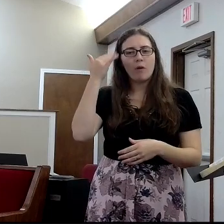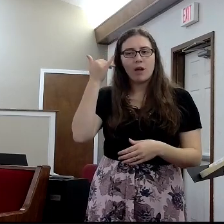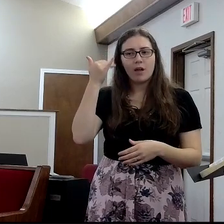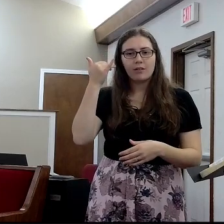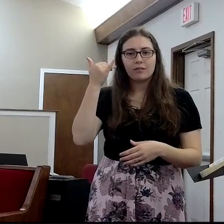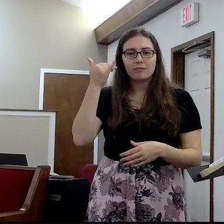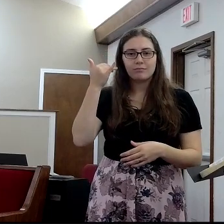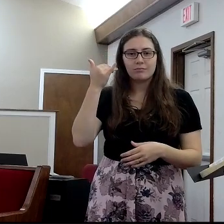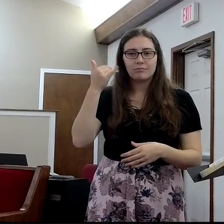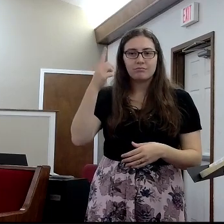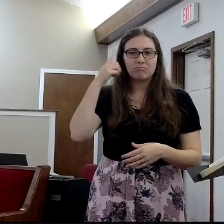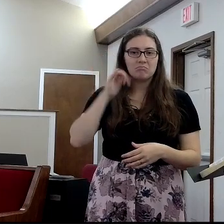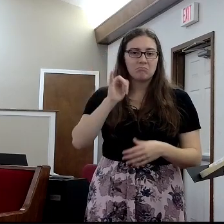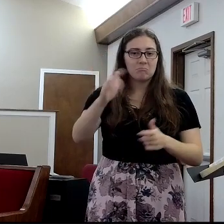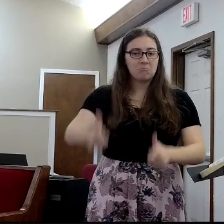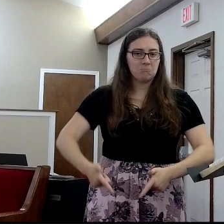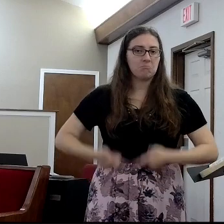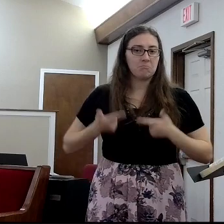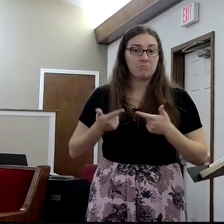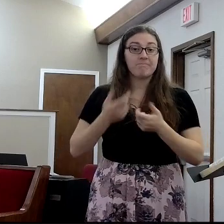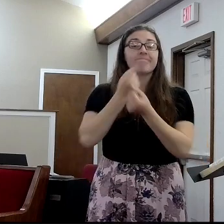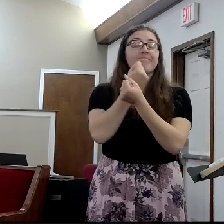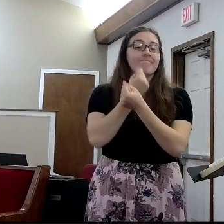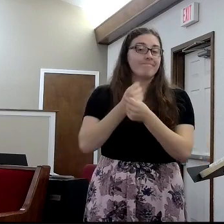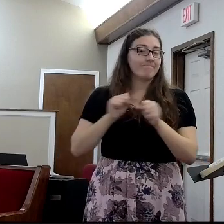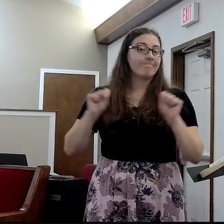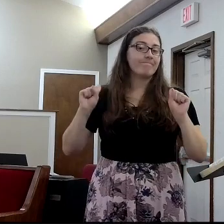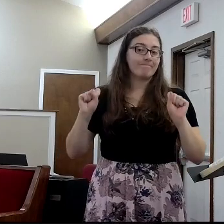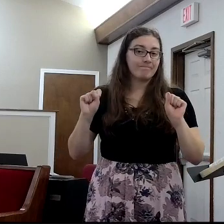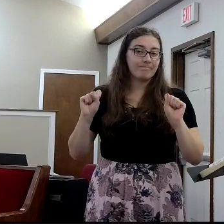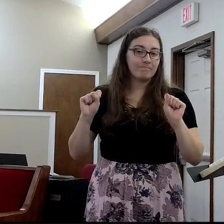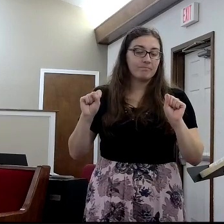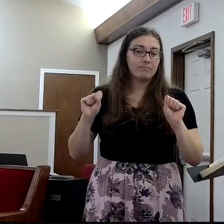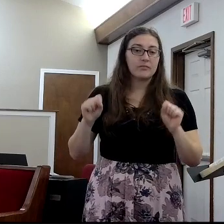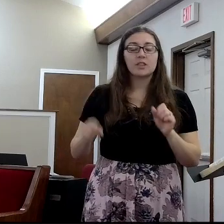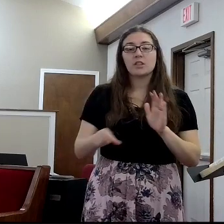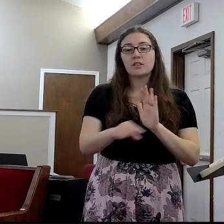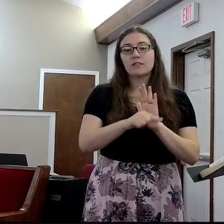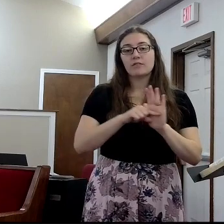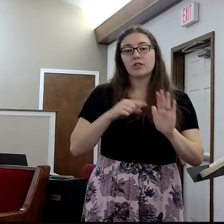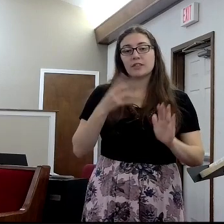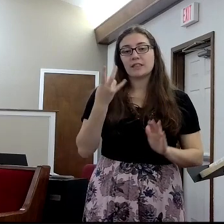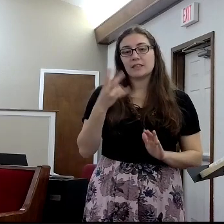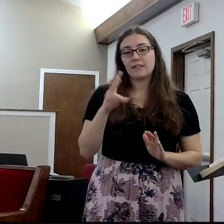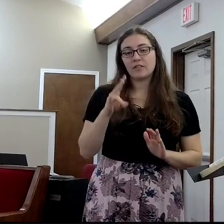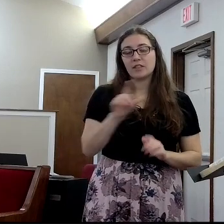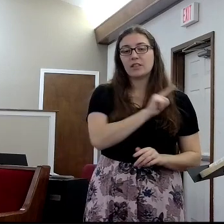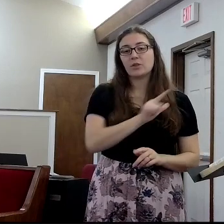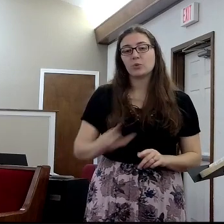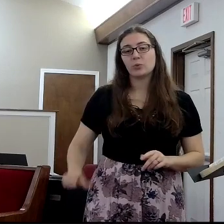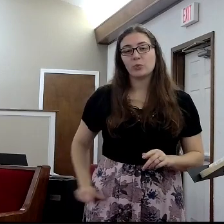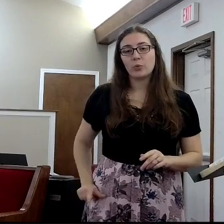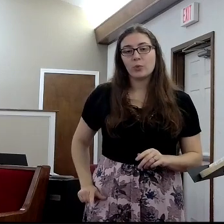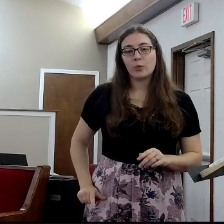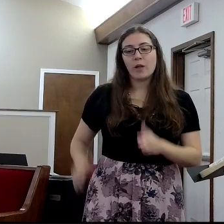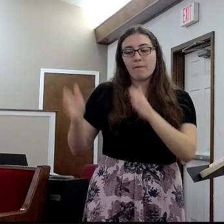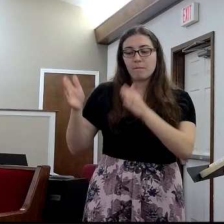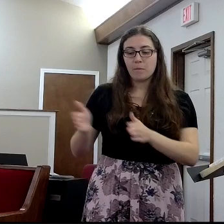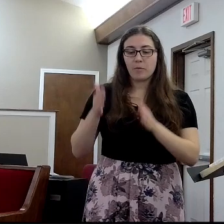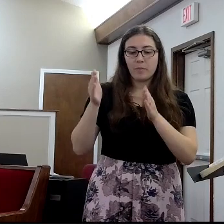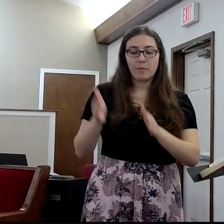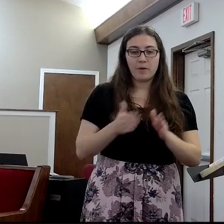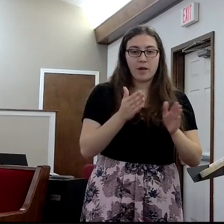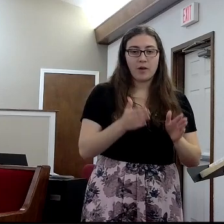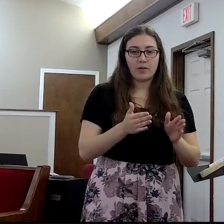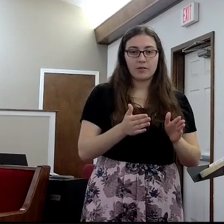was because their eternal lives were now saved. So then in verse 17, it says, now